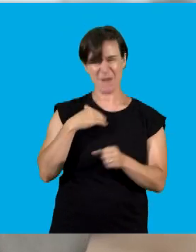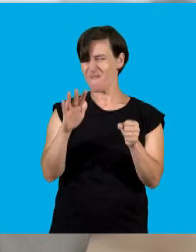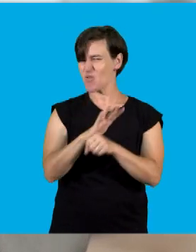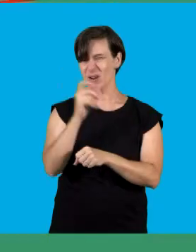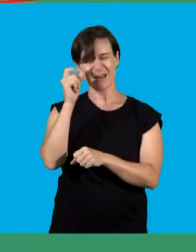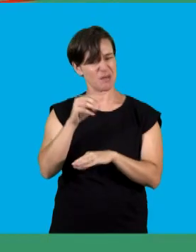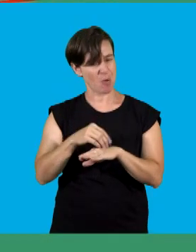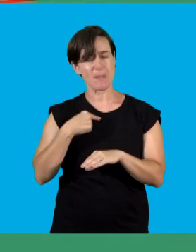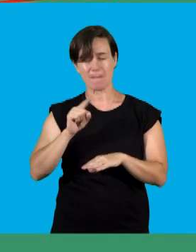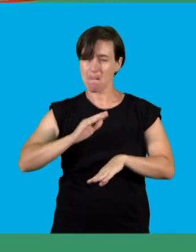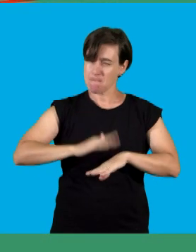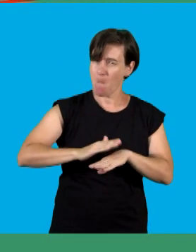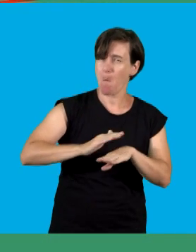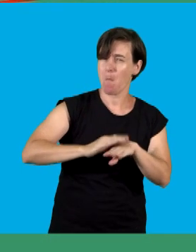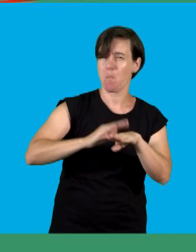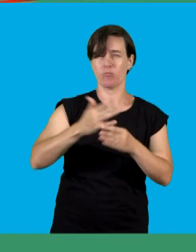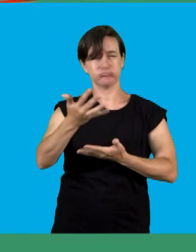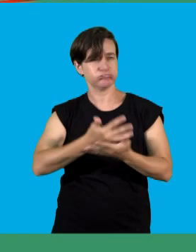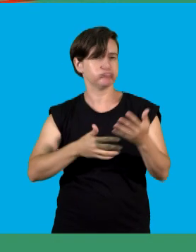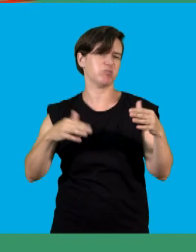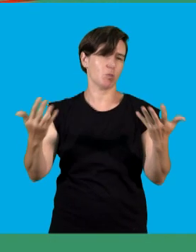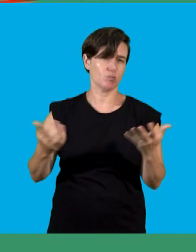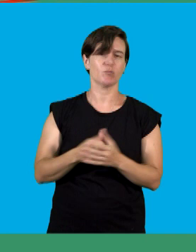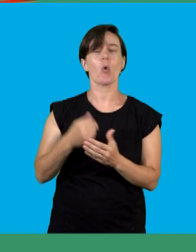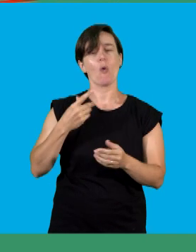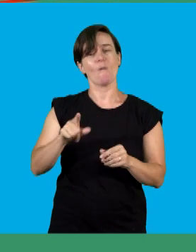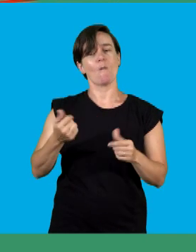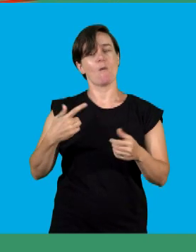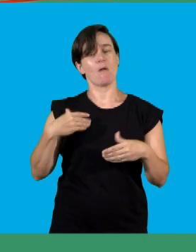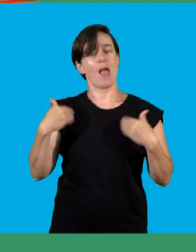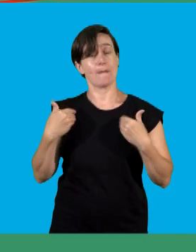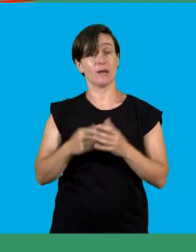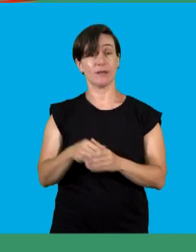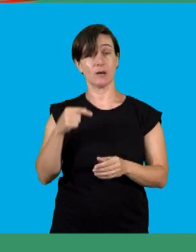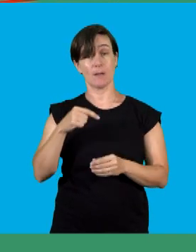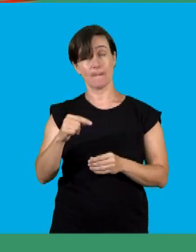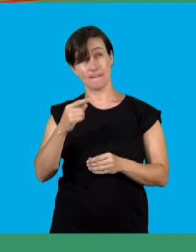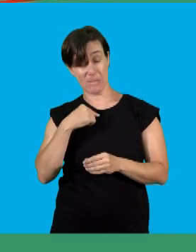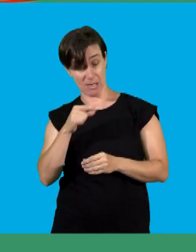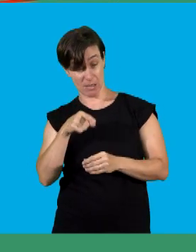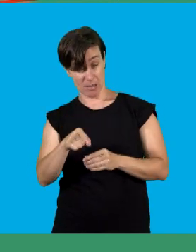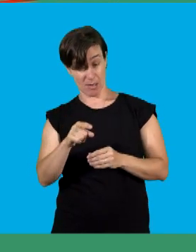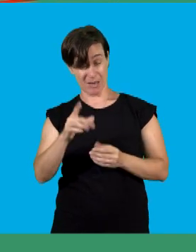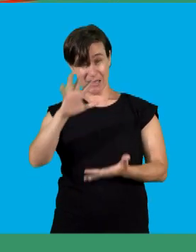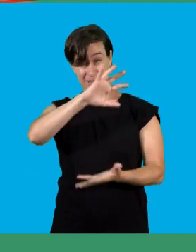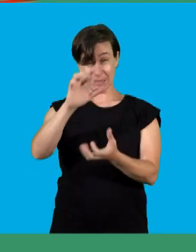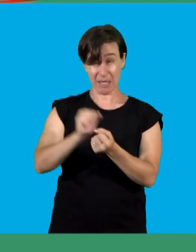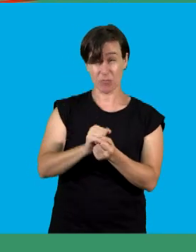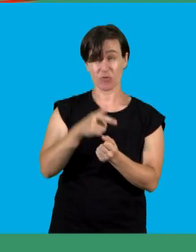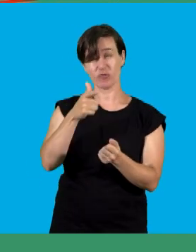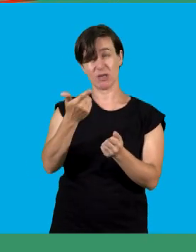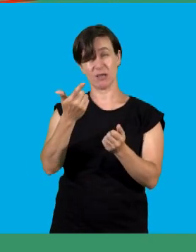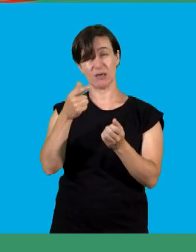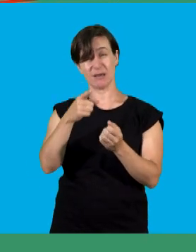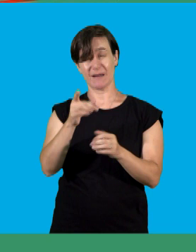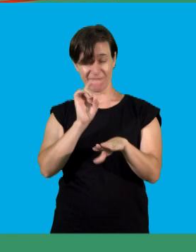response. Then eventually consensus is reached and the best solution is chosen. What do we mean